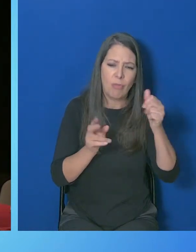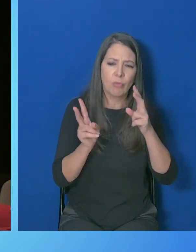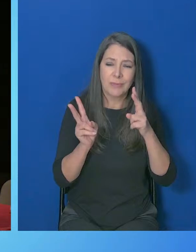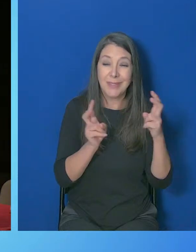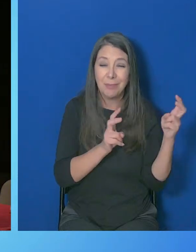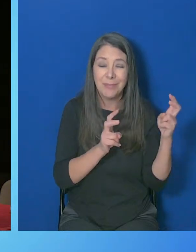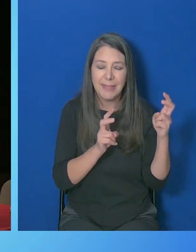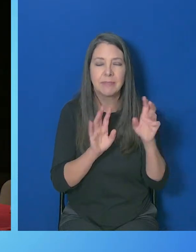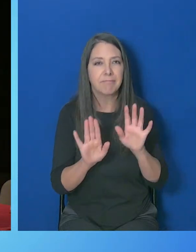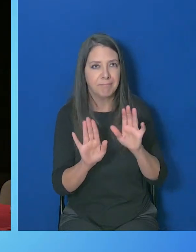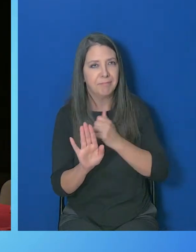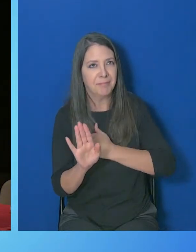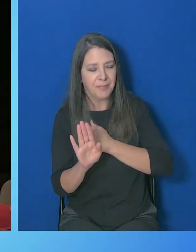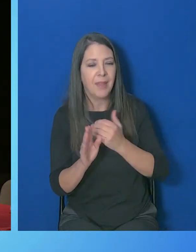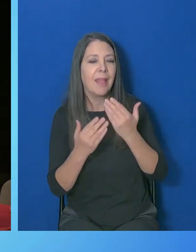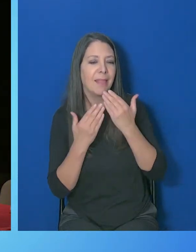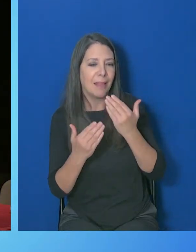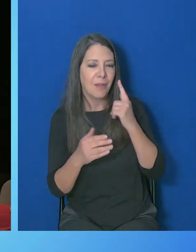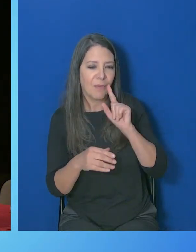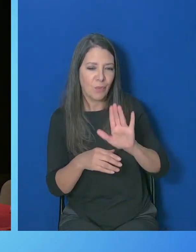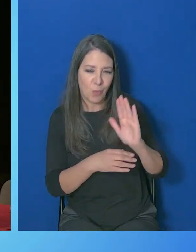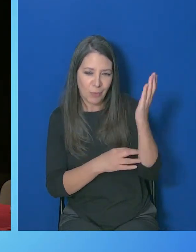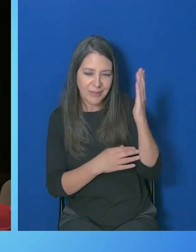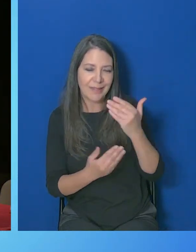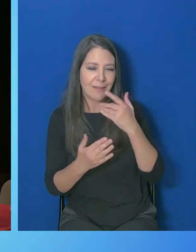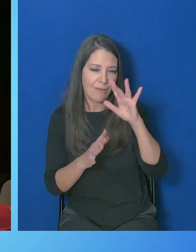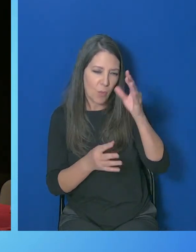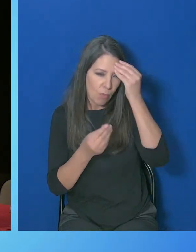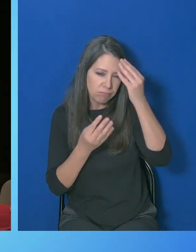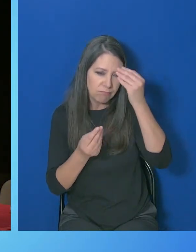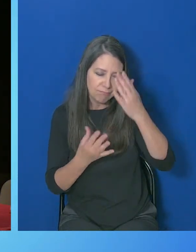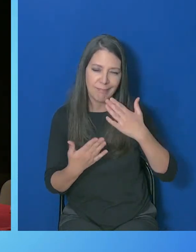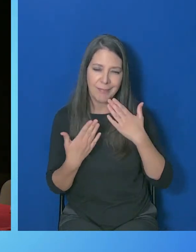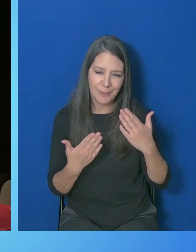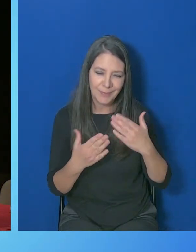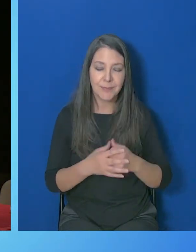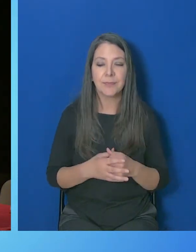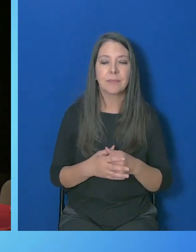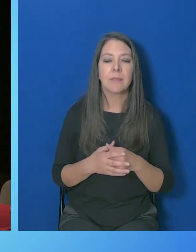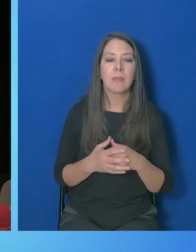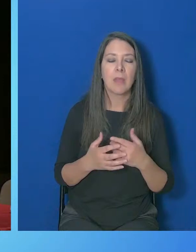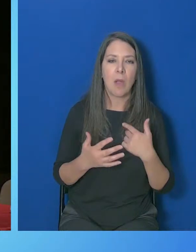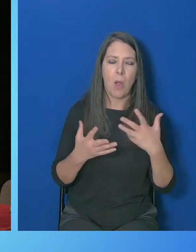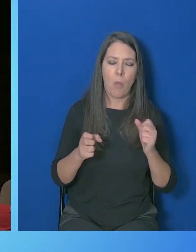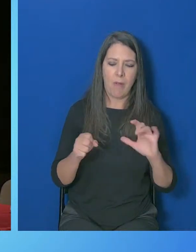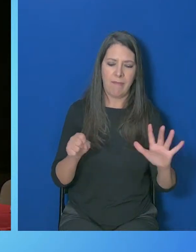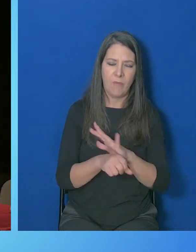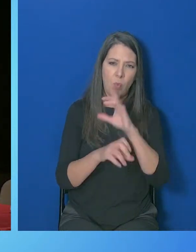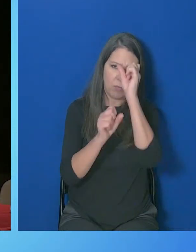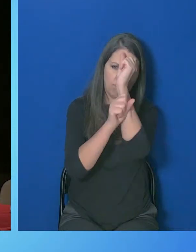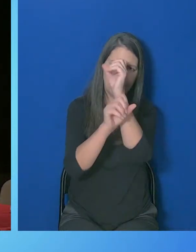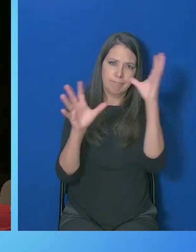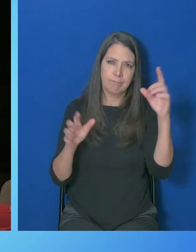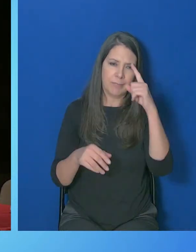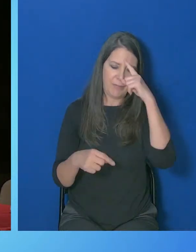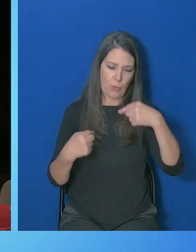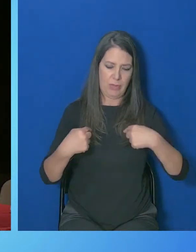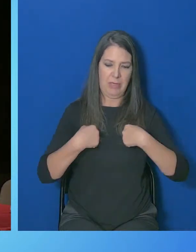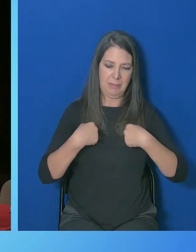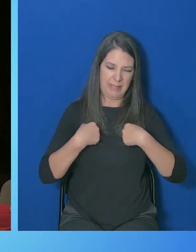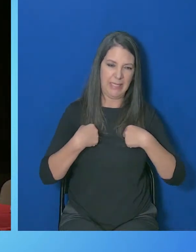of all, for the report and the presentation. Thank you so much. But in looking at this, to get a clear picture for us, for